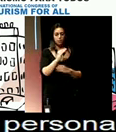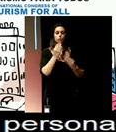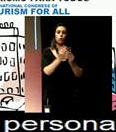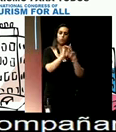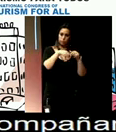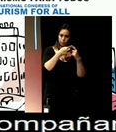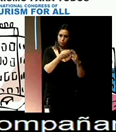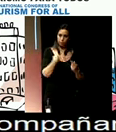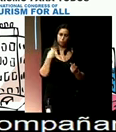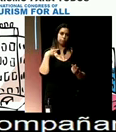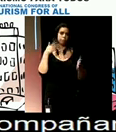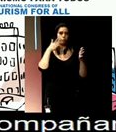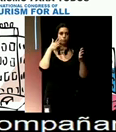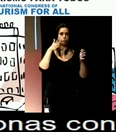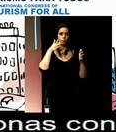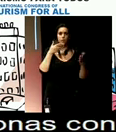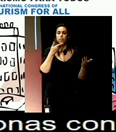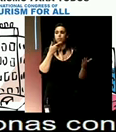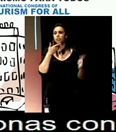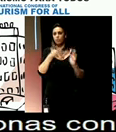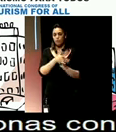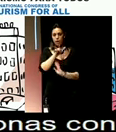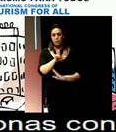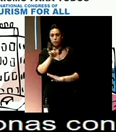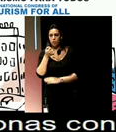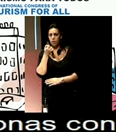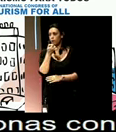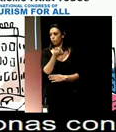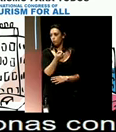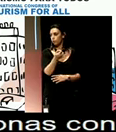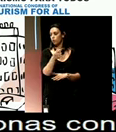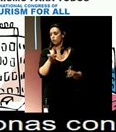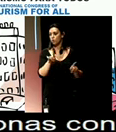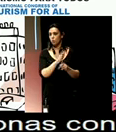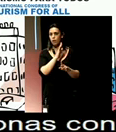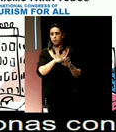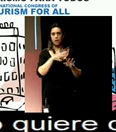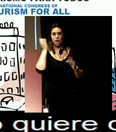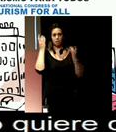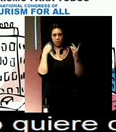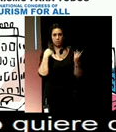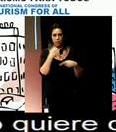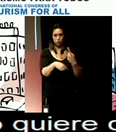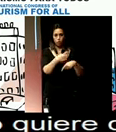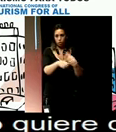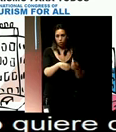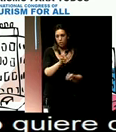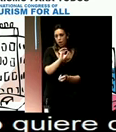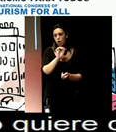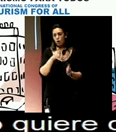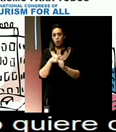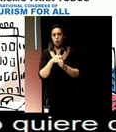companionship to disabled people and their families. We offer support person